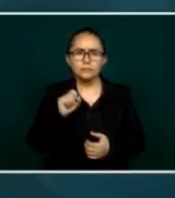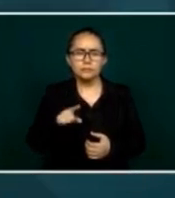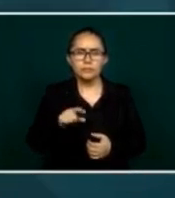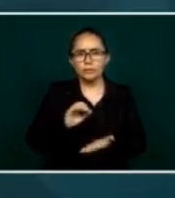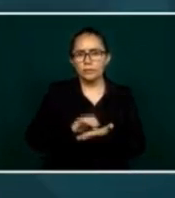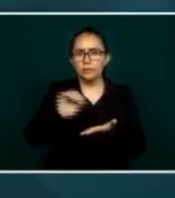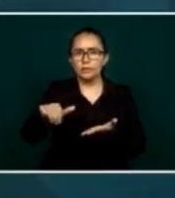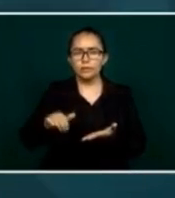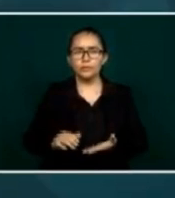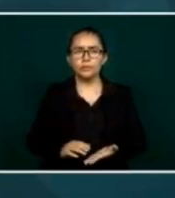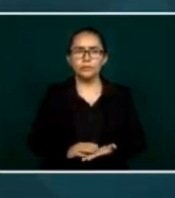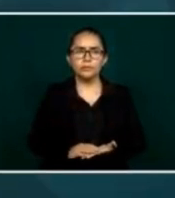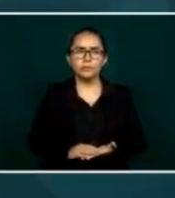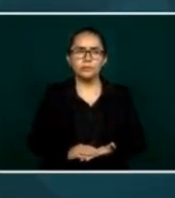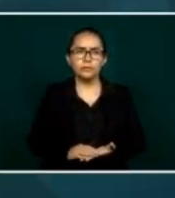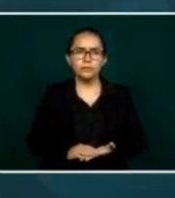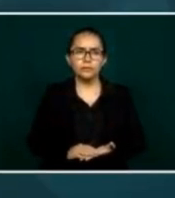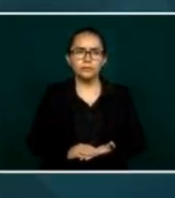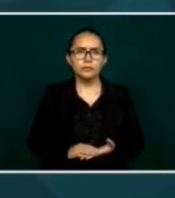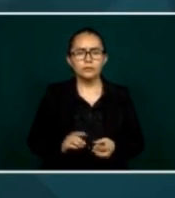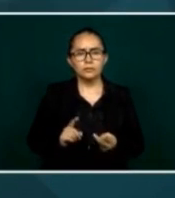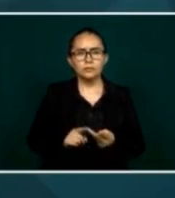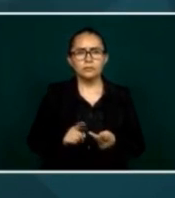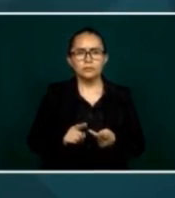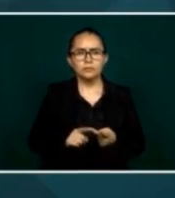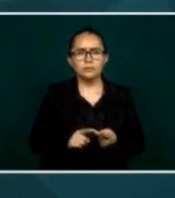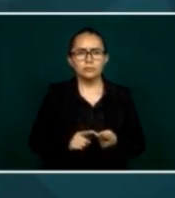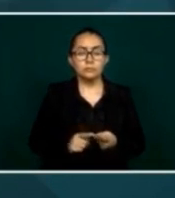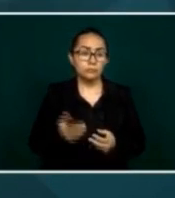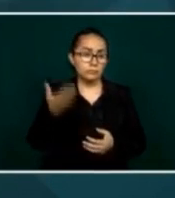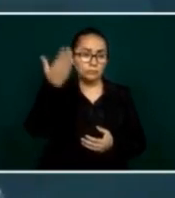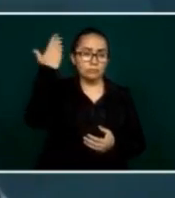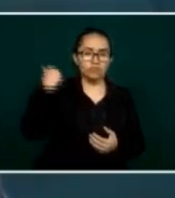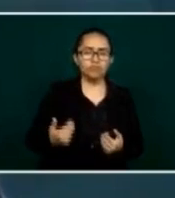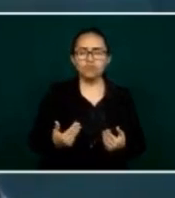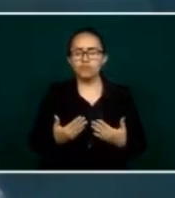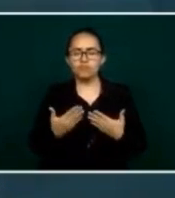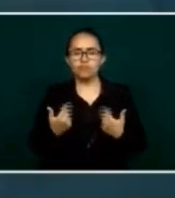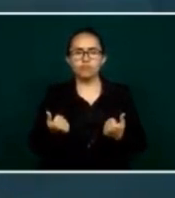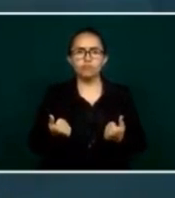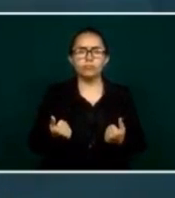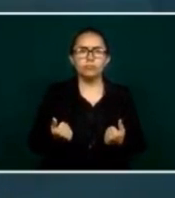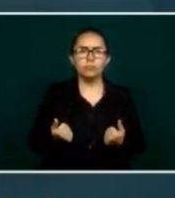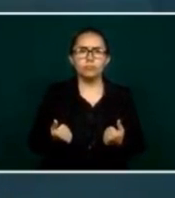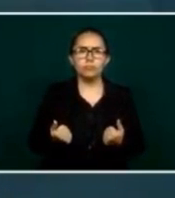We are attending to the causes. The second thing is that there was no